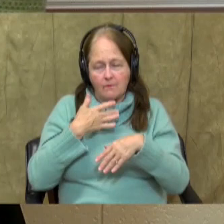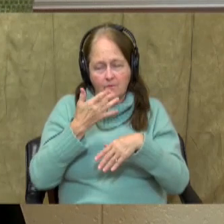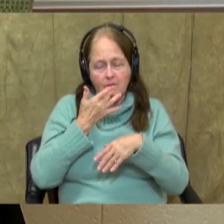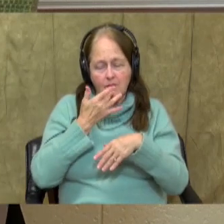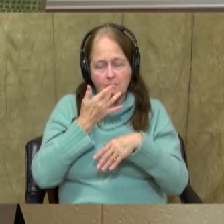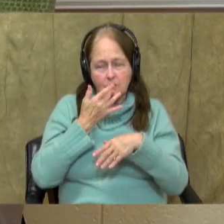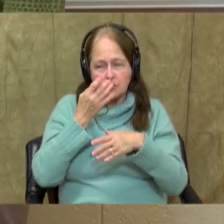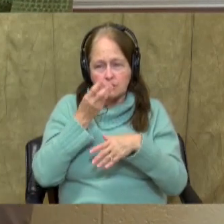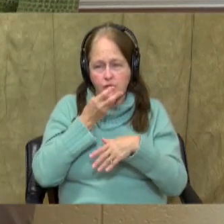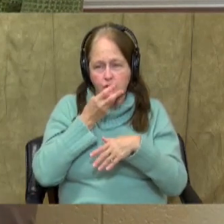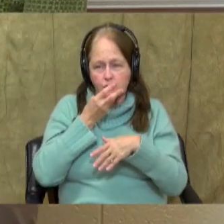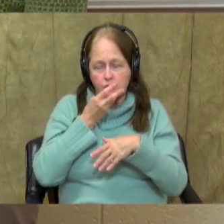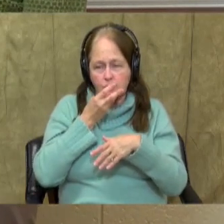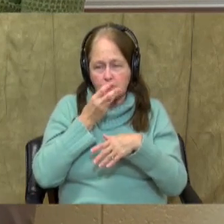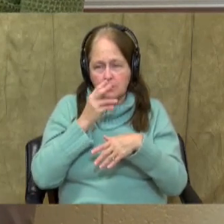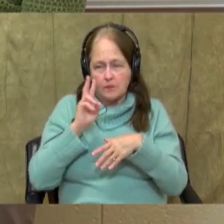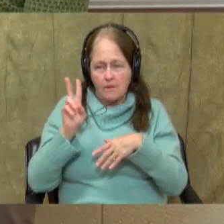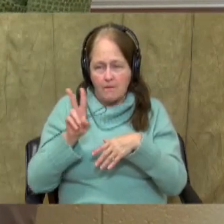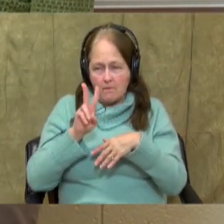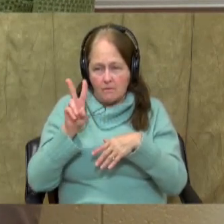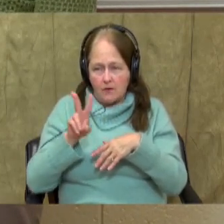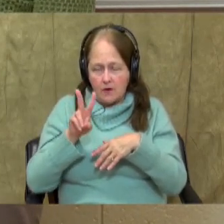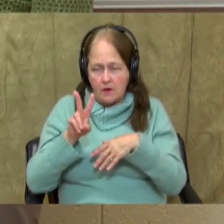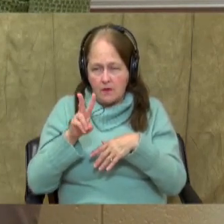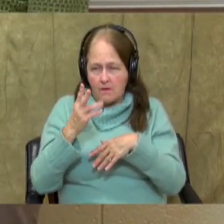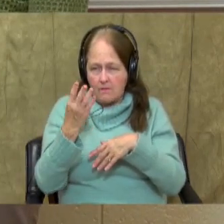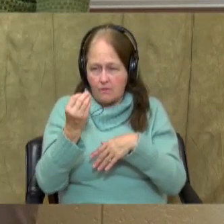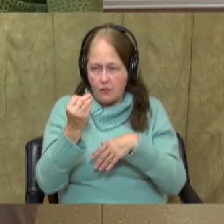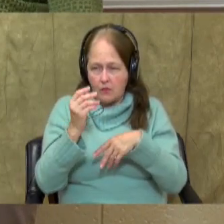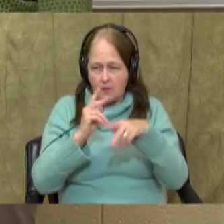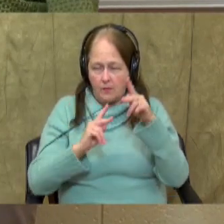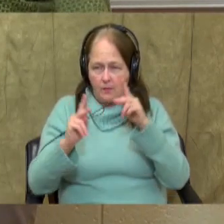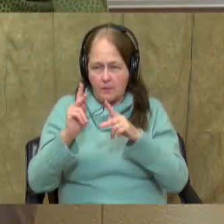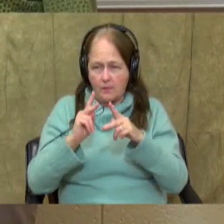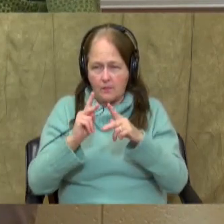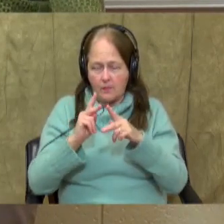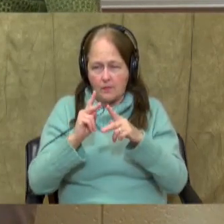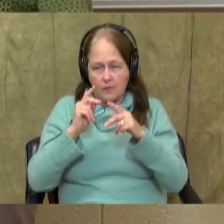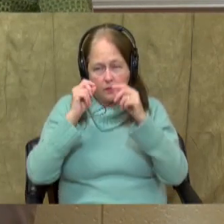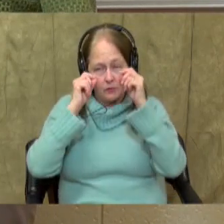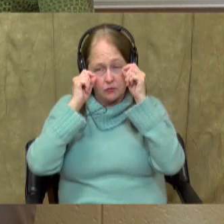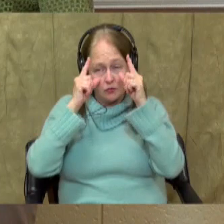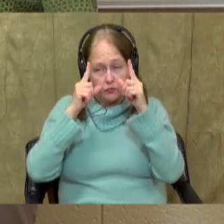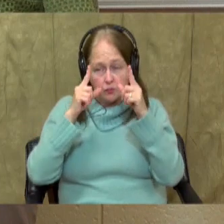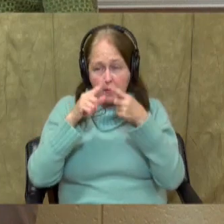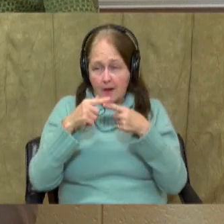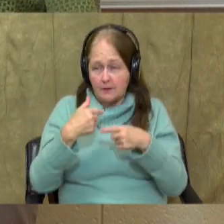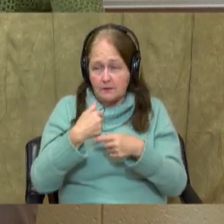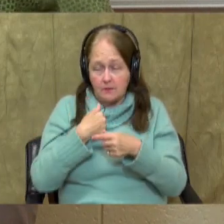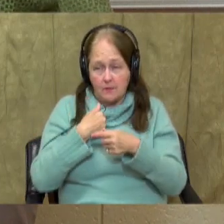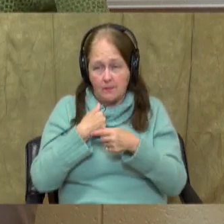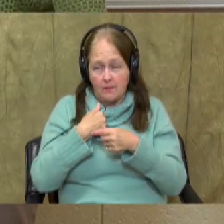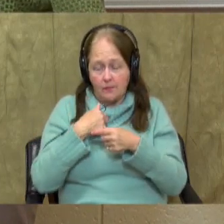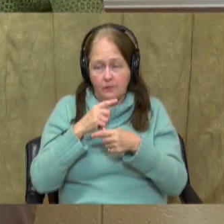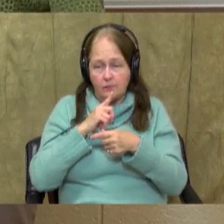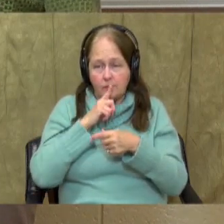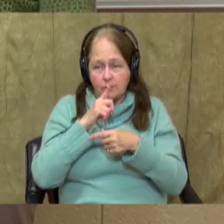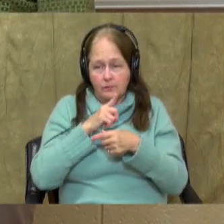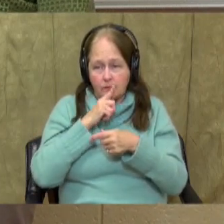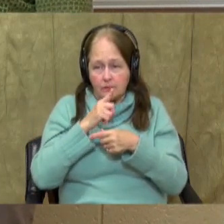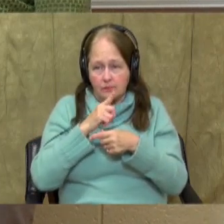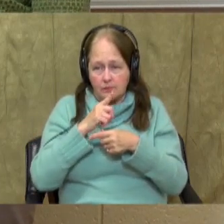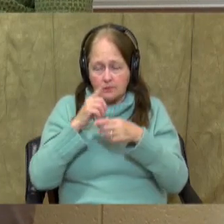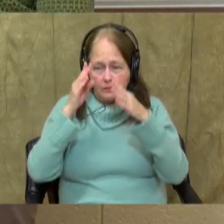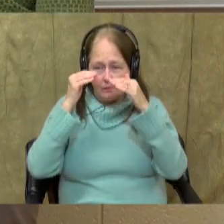have been 2. Vanilla, 14 people. Now, that was a surprising result to me. It really was.